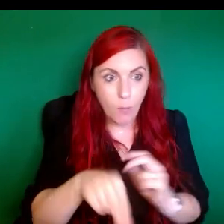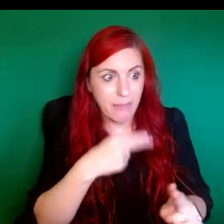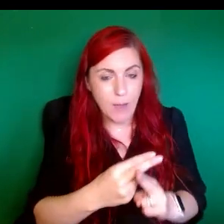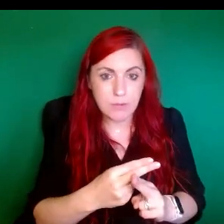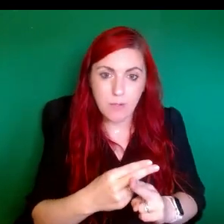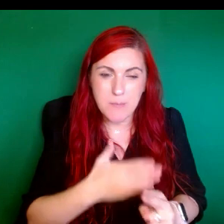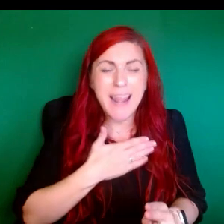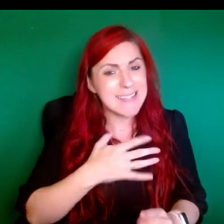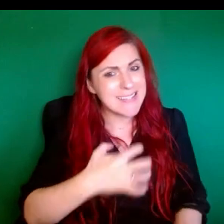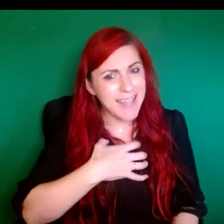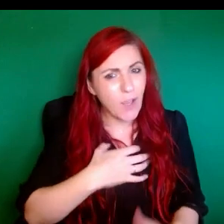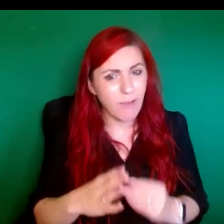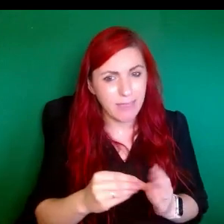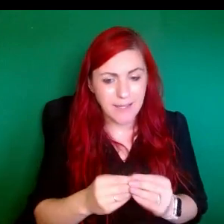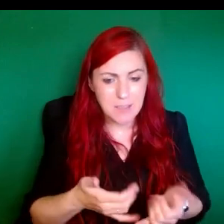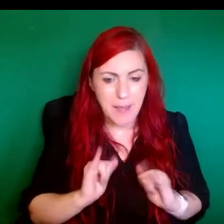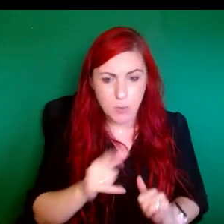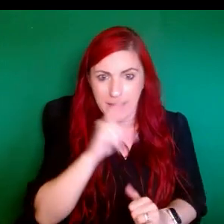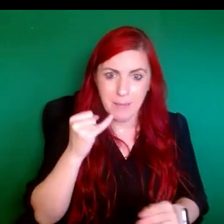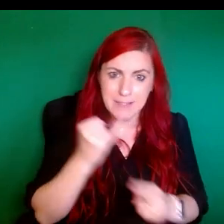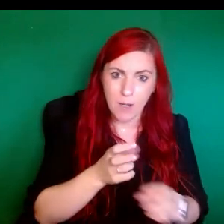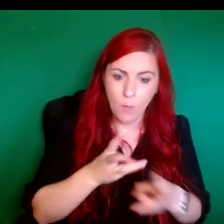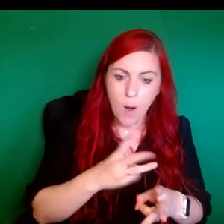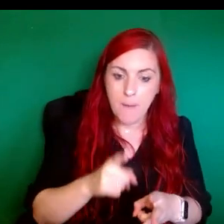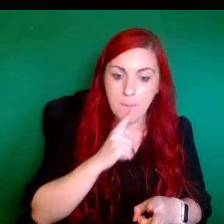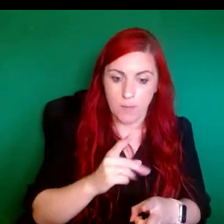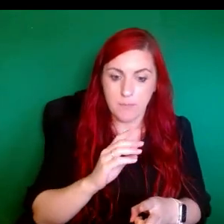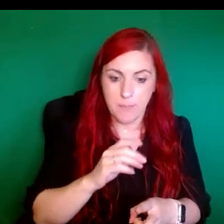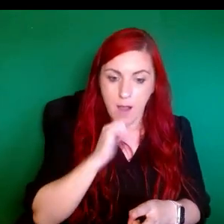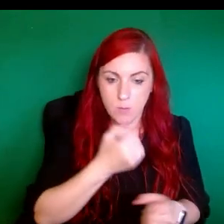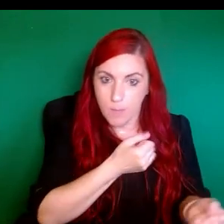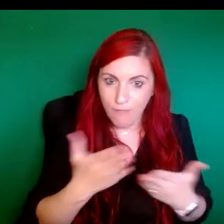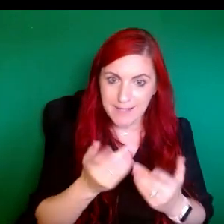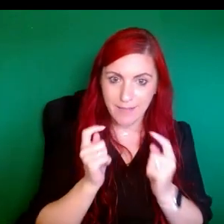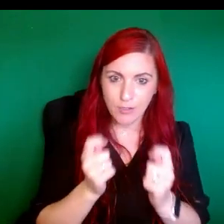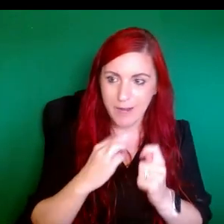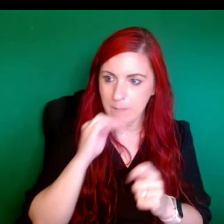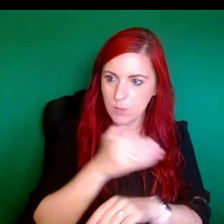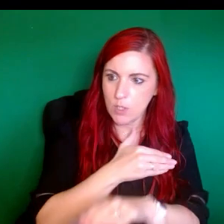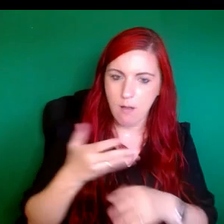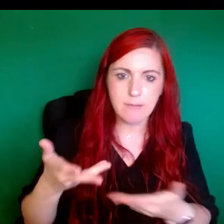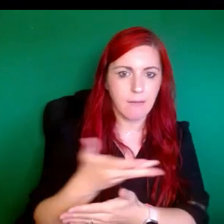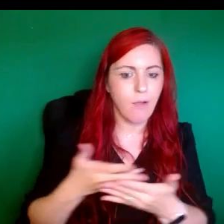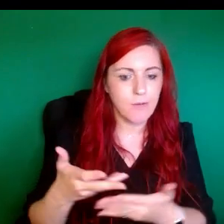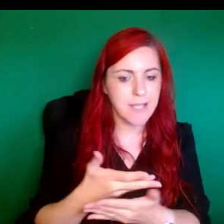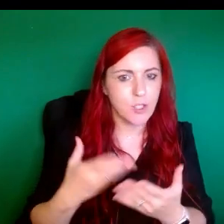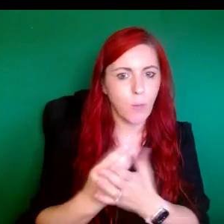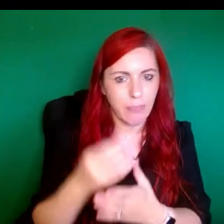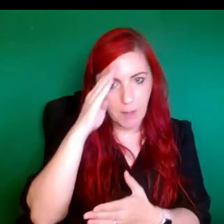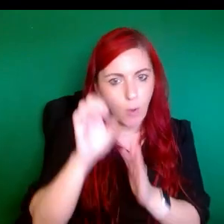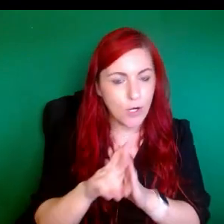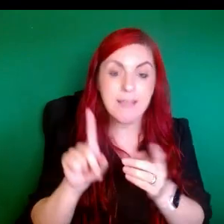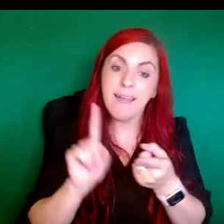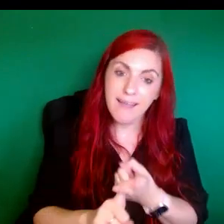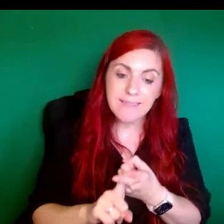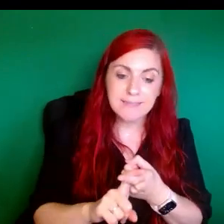bringing in the training means that you are opening that conversation. So we've gone out and done that. But also as COPE Galway being thought leaders when it comes